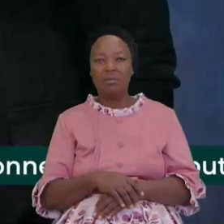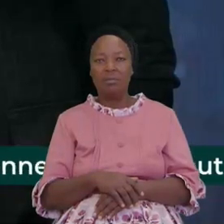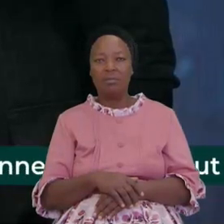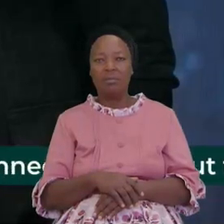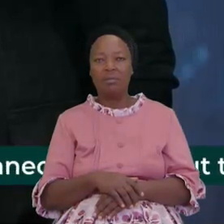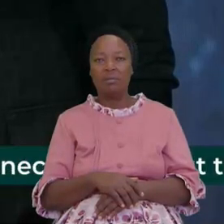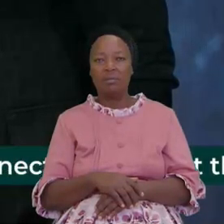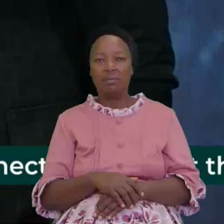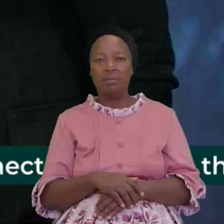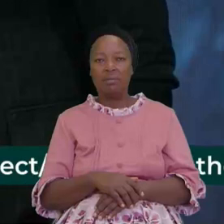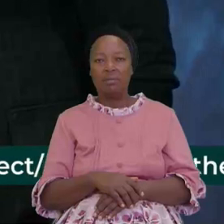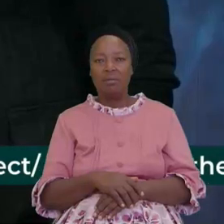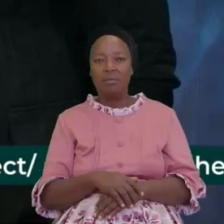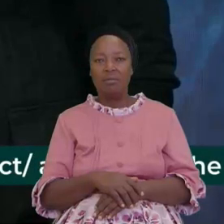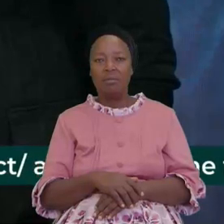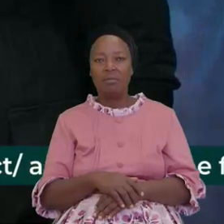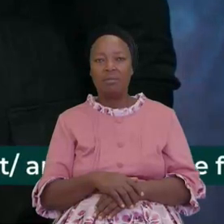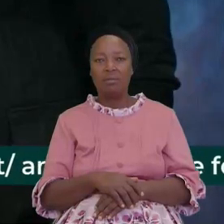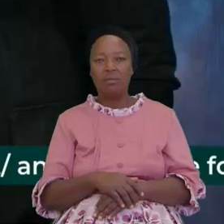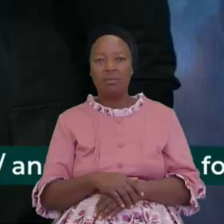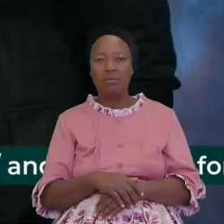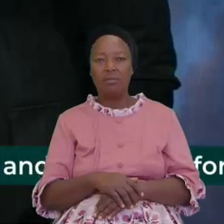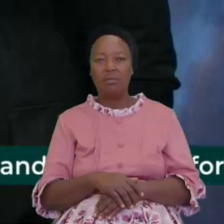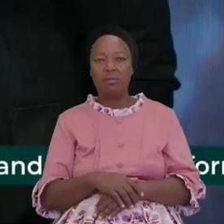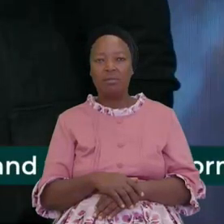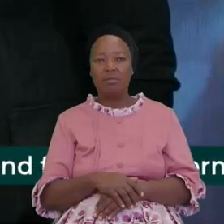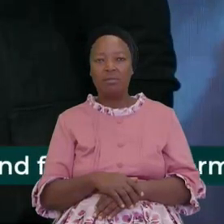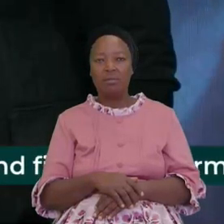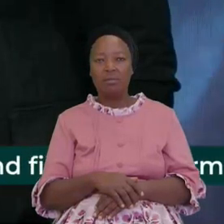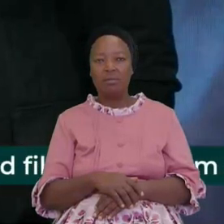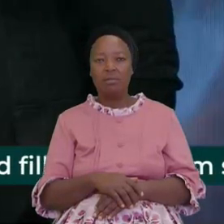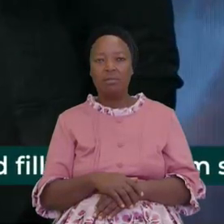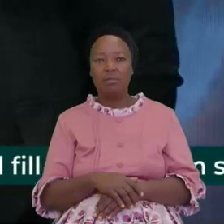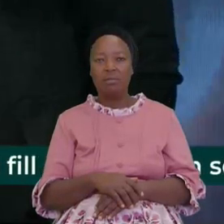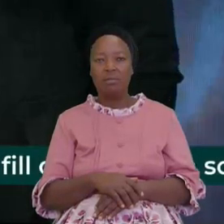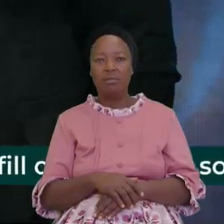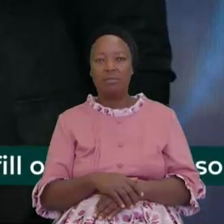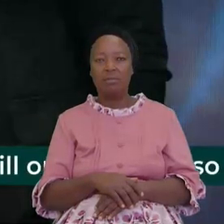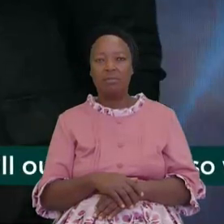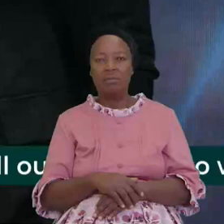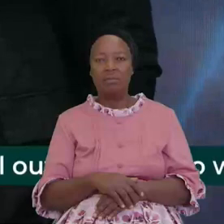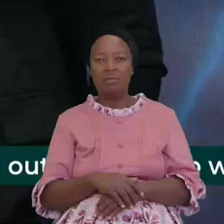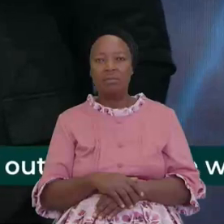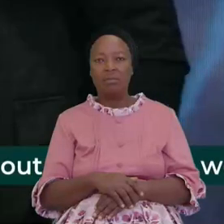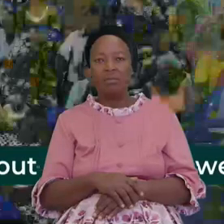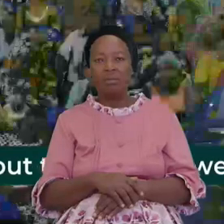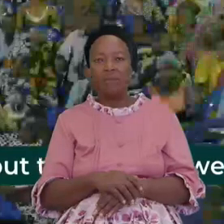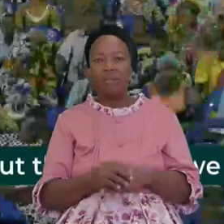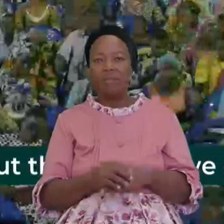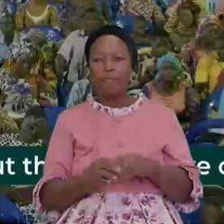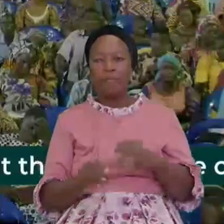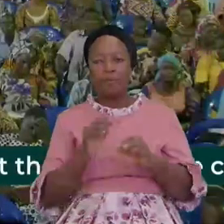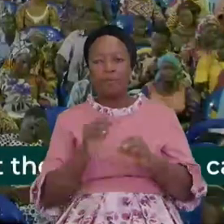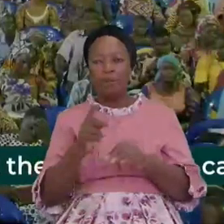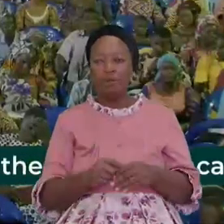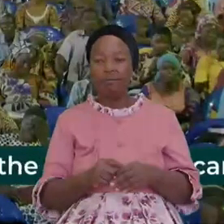écran. Vous cliquez sur ce lien et vous allez déboucher sur une page. Et là, c'est la page que vous allez remplir.